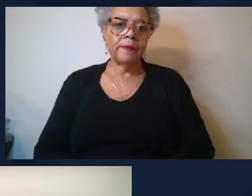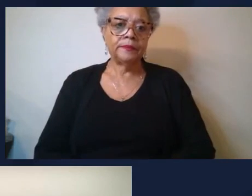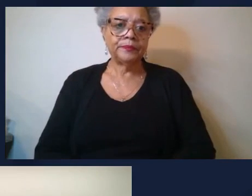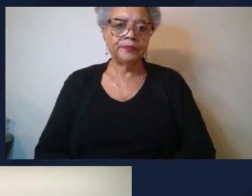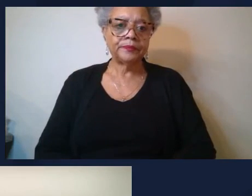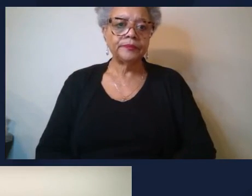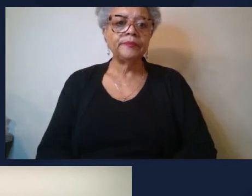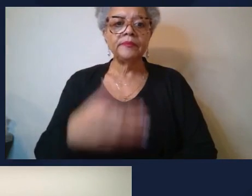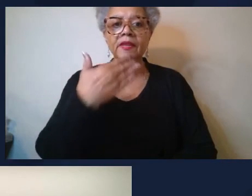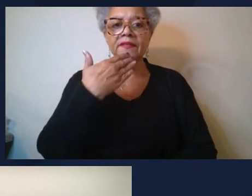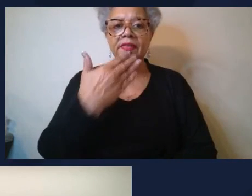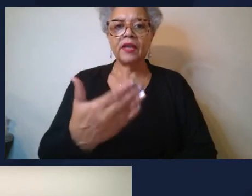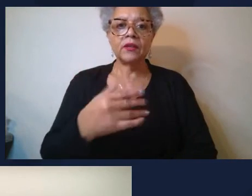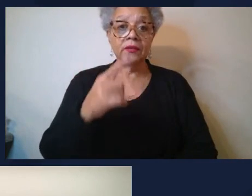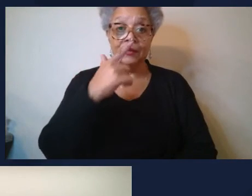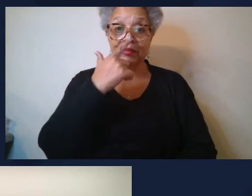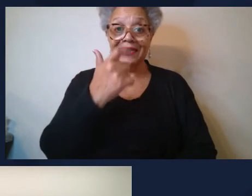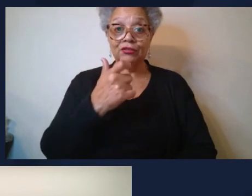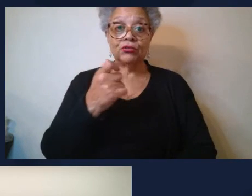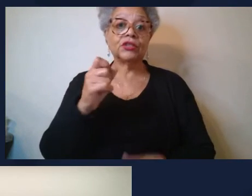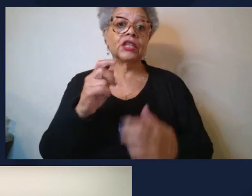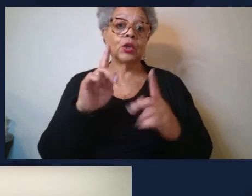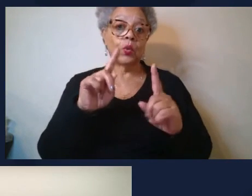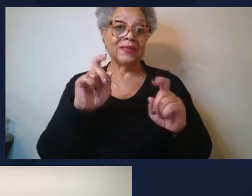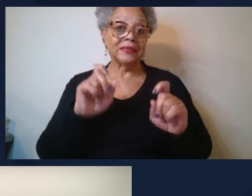Thank you. Those interesting questions.